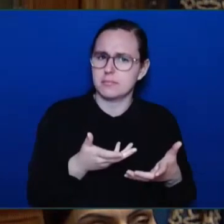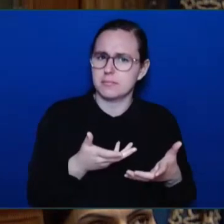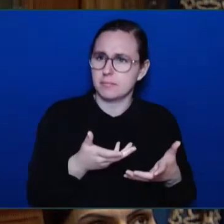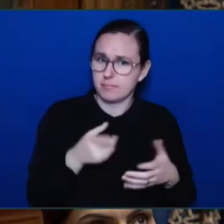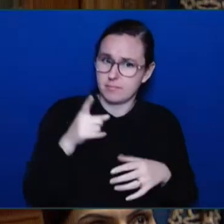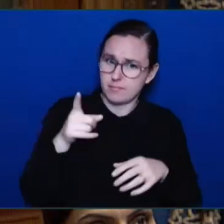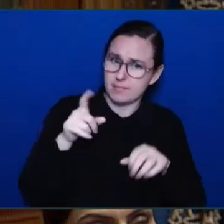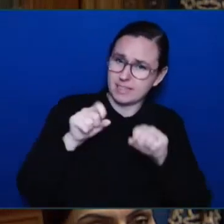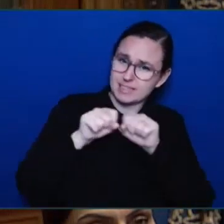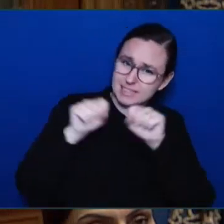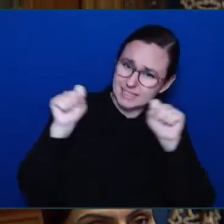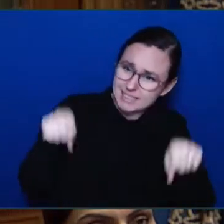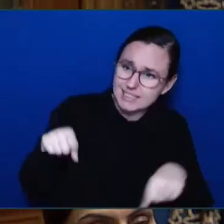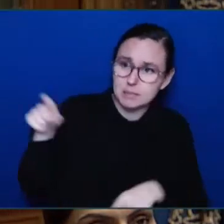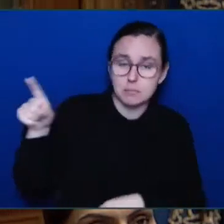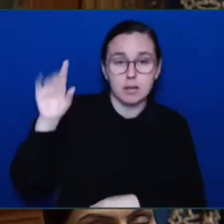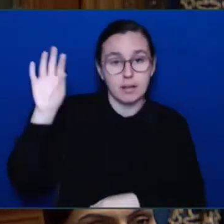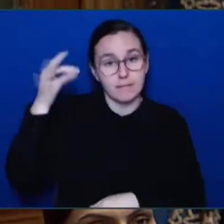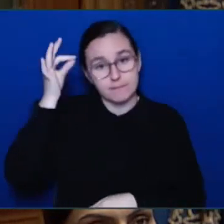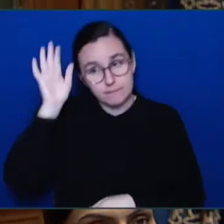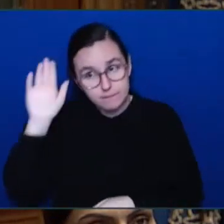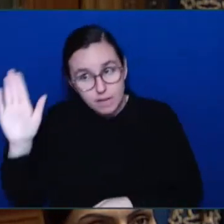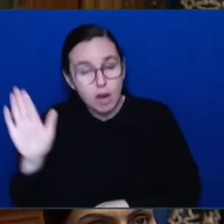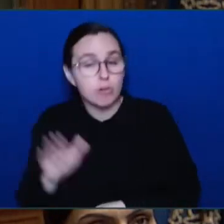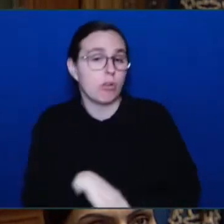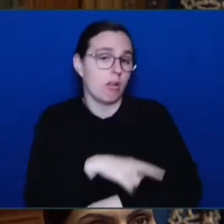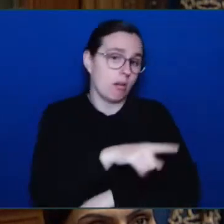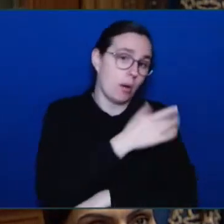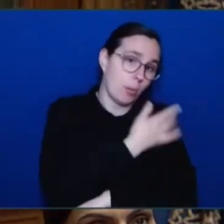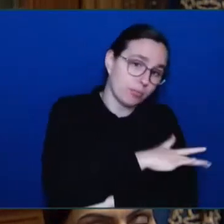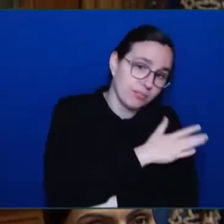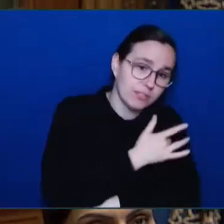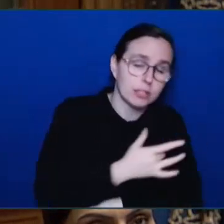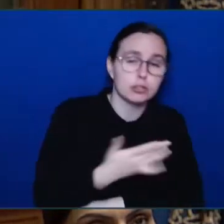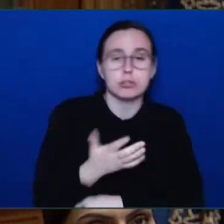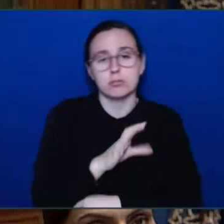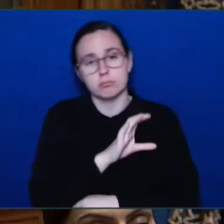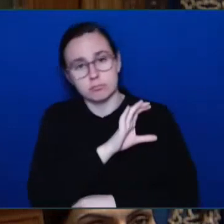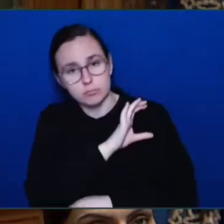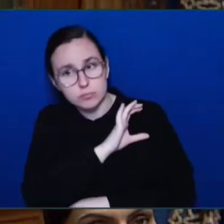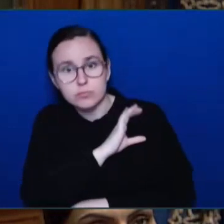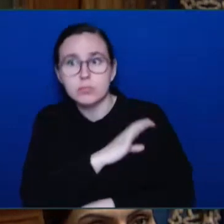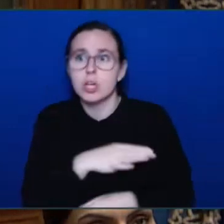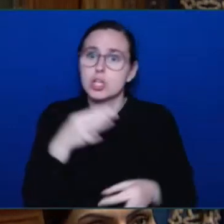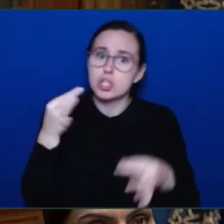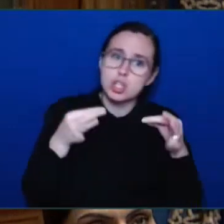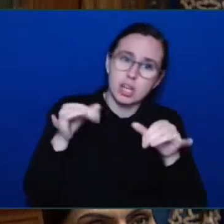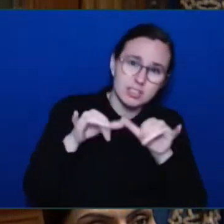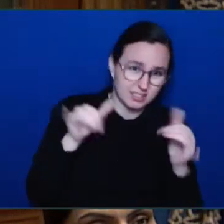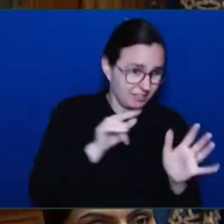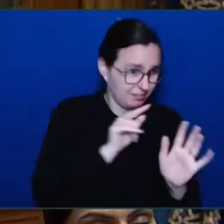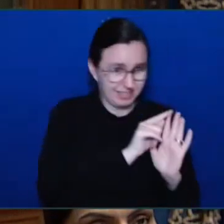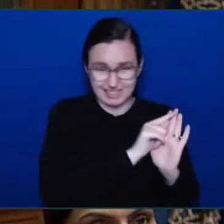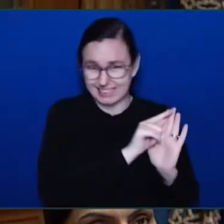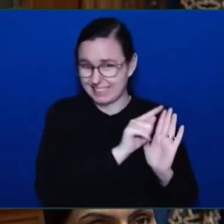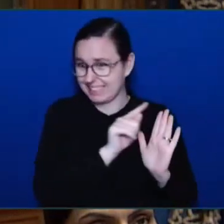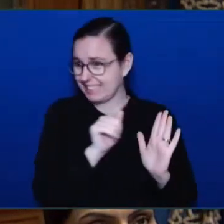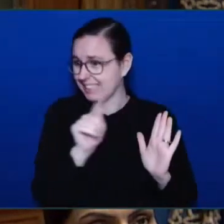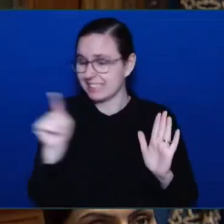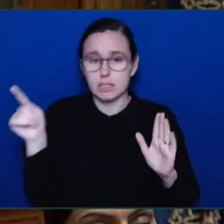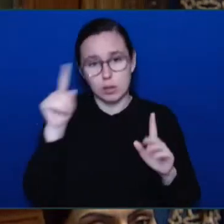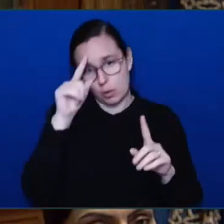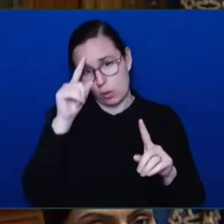the RCMP, the justice systems, were built to undermine, diminish, and destroy the First Peoples of these